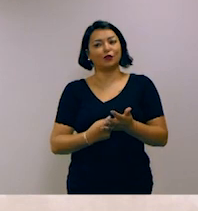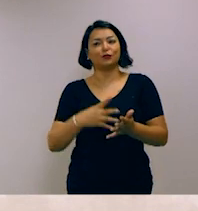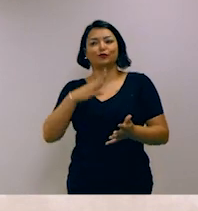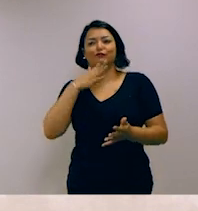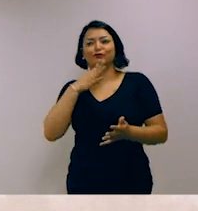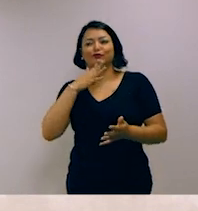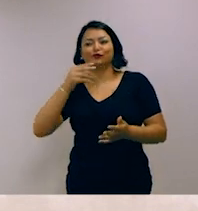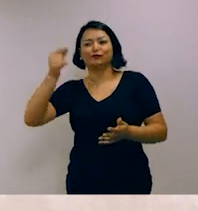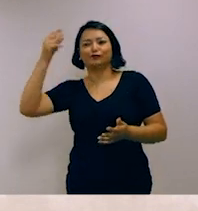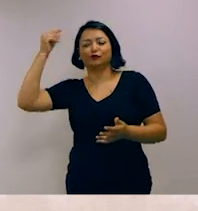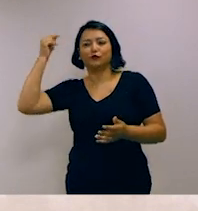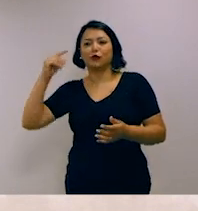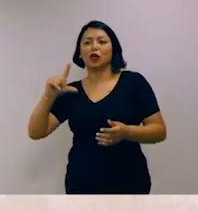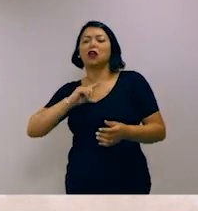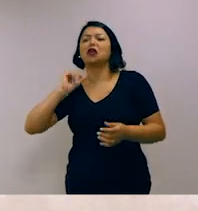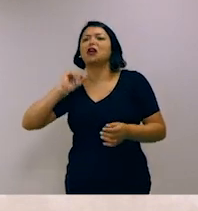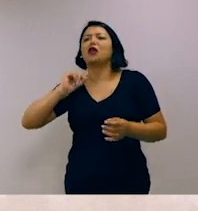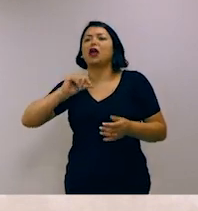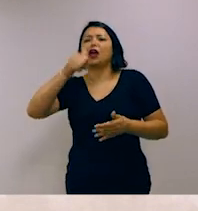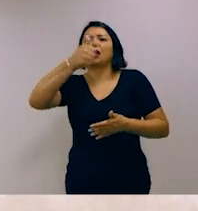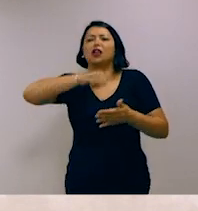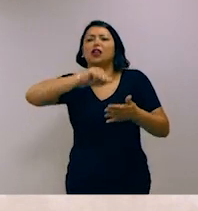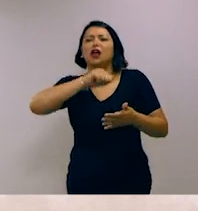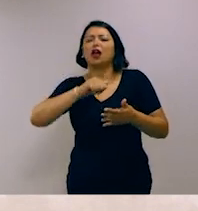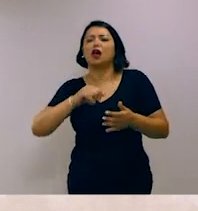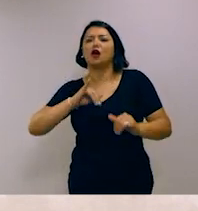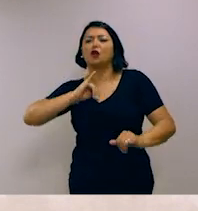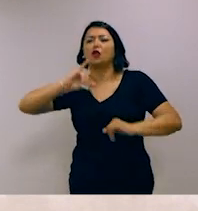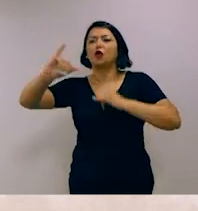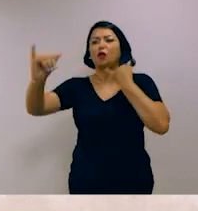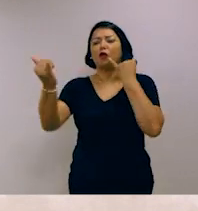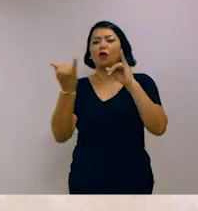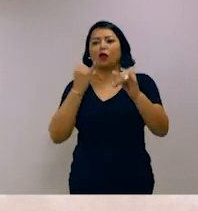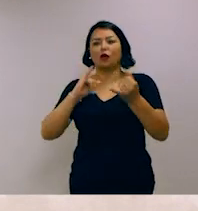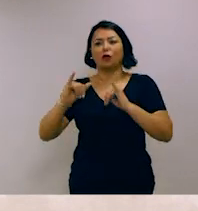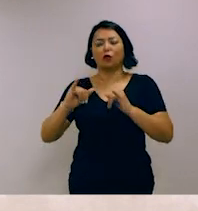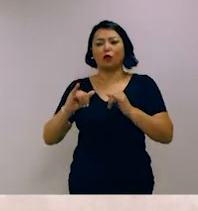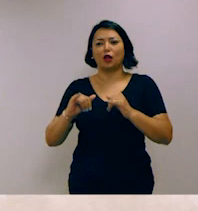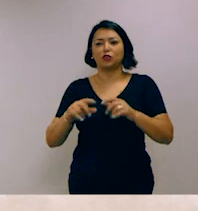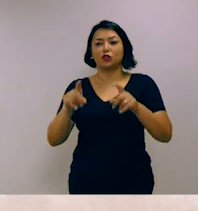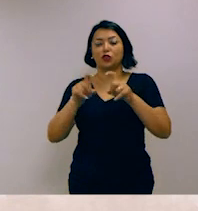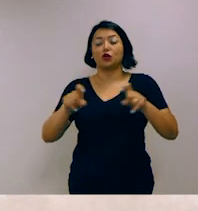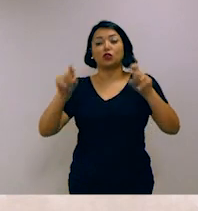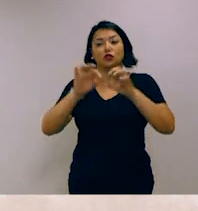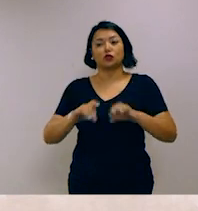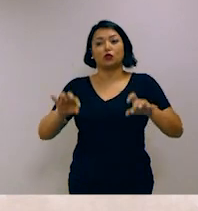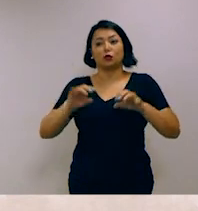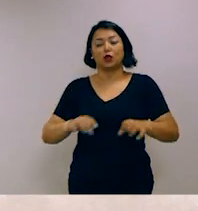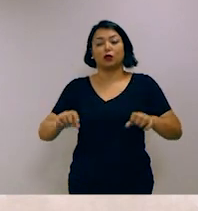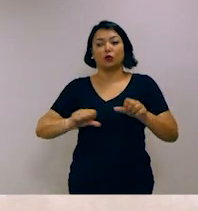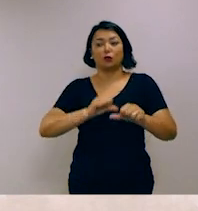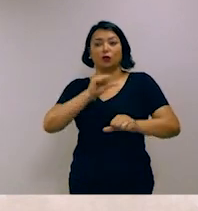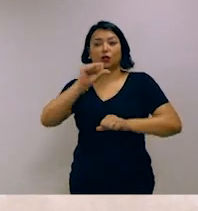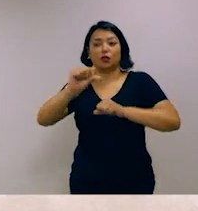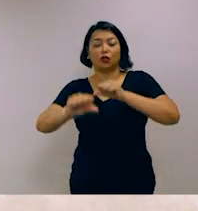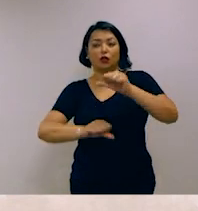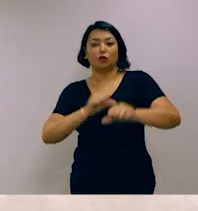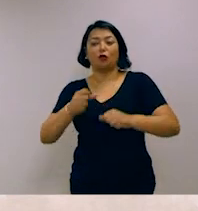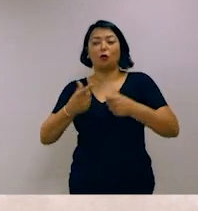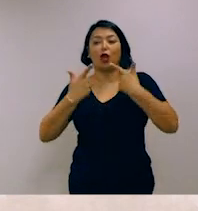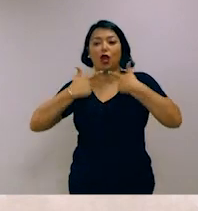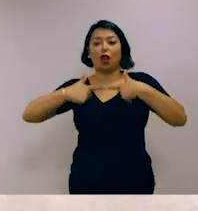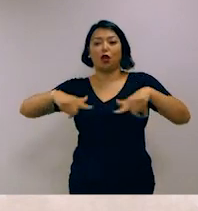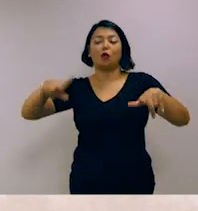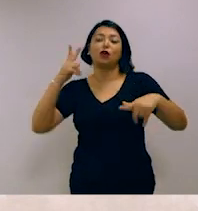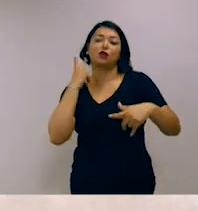and analyze large volumes of text data in natural languages. And so